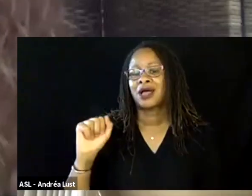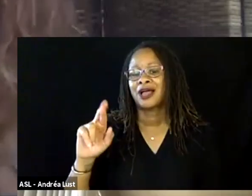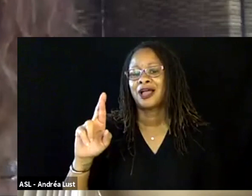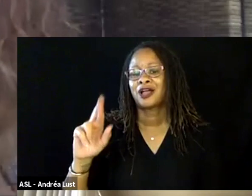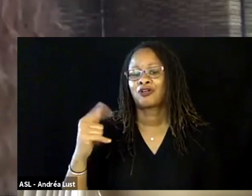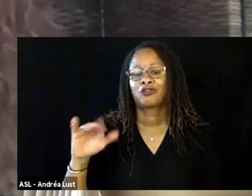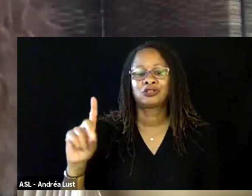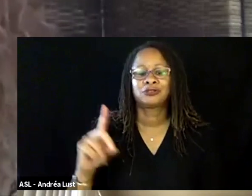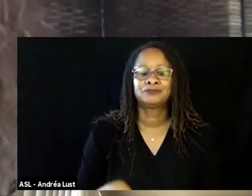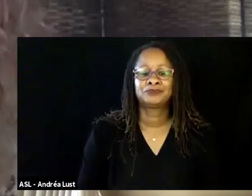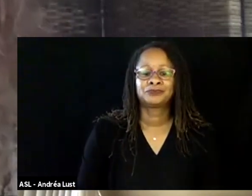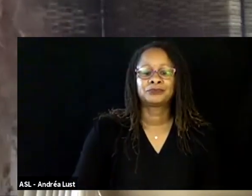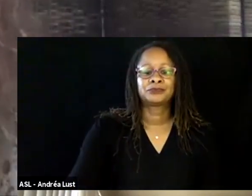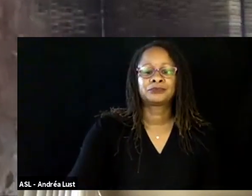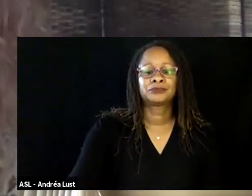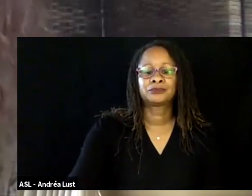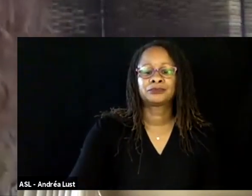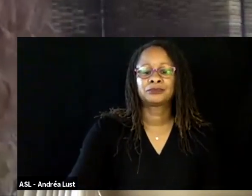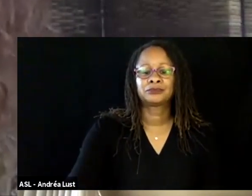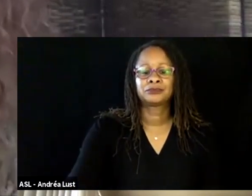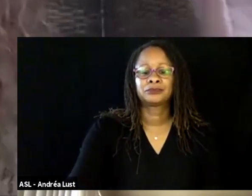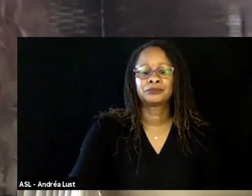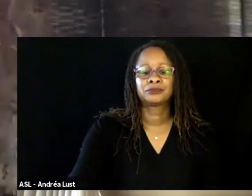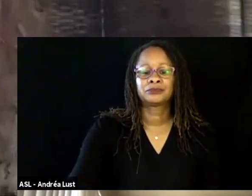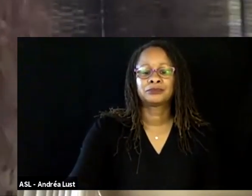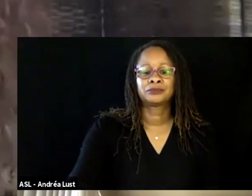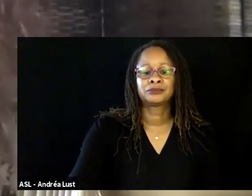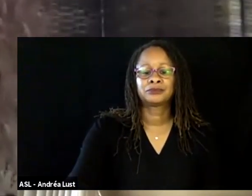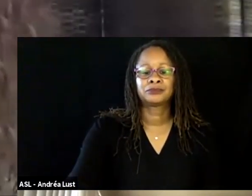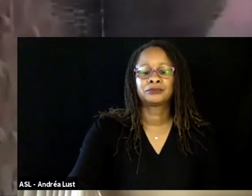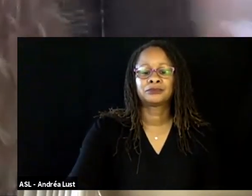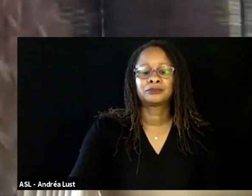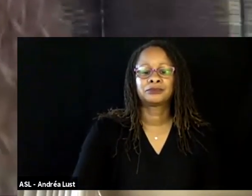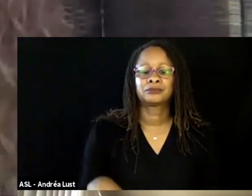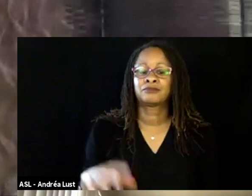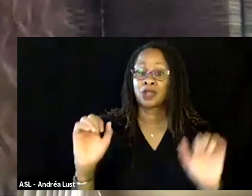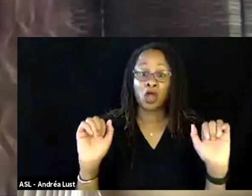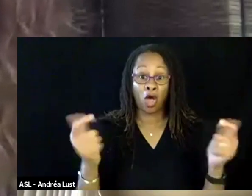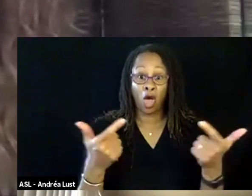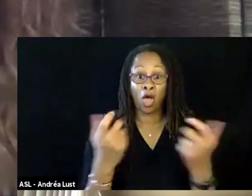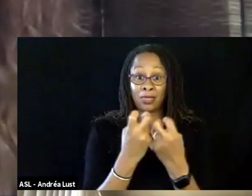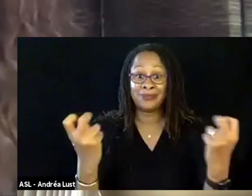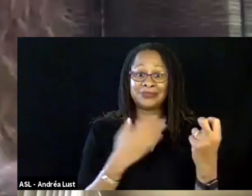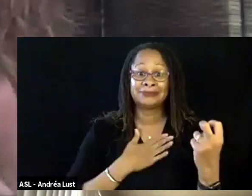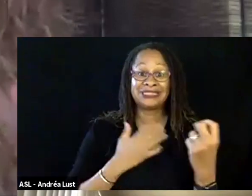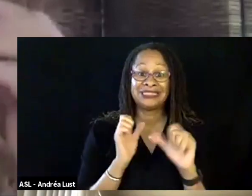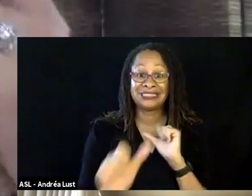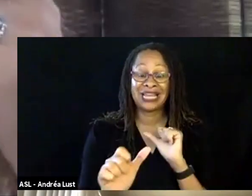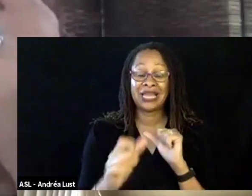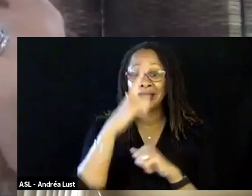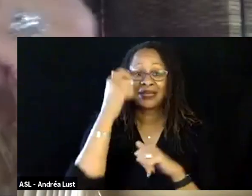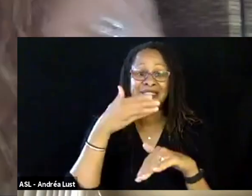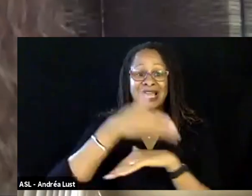is an action, and you've heard from all of our wonderful panelists. And I'm going to ask all the panelists to stay on because